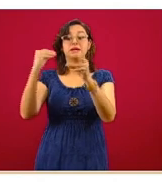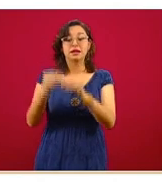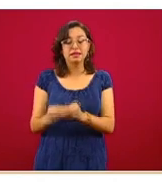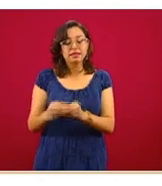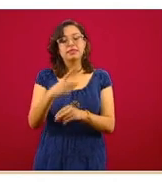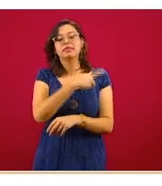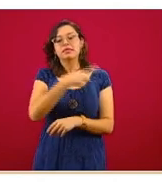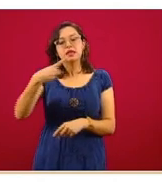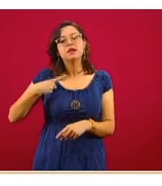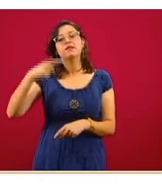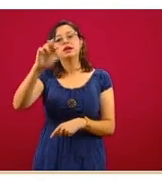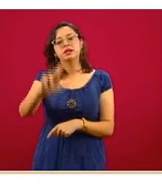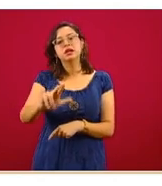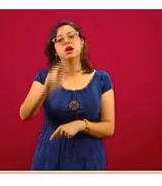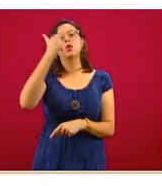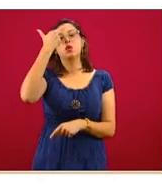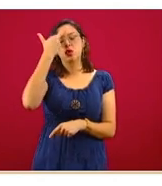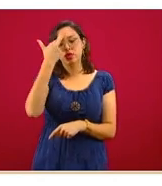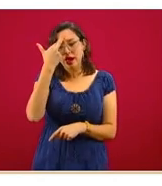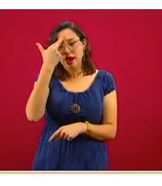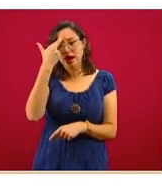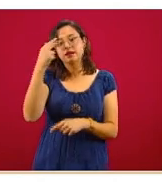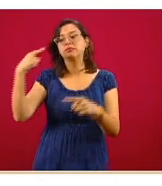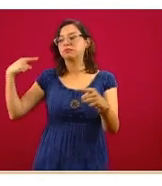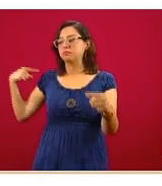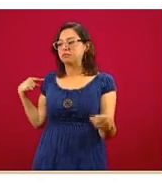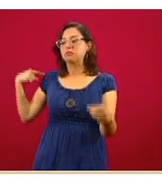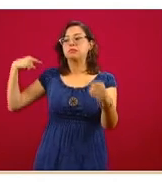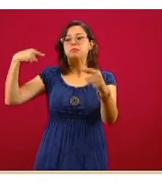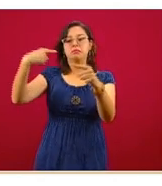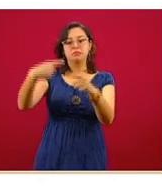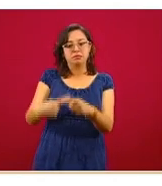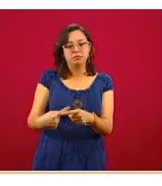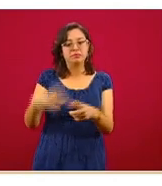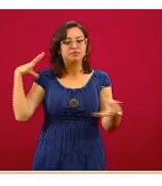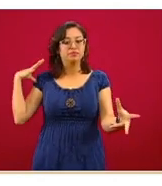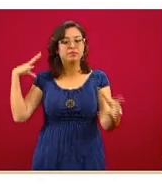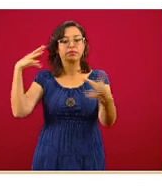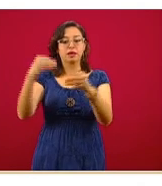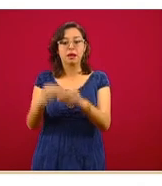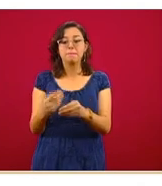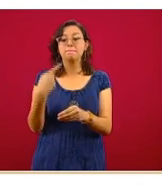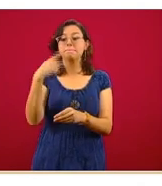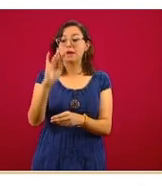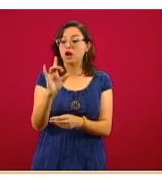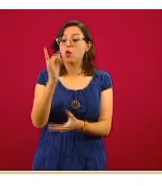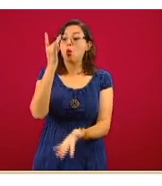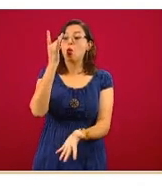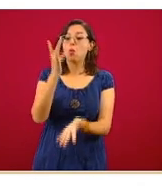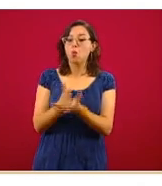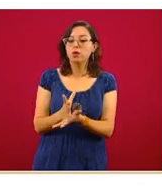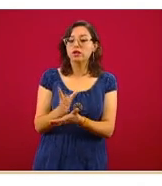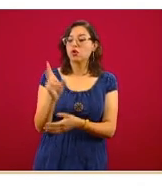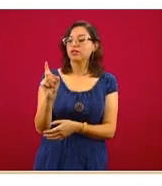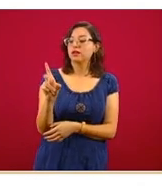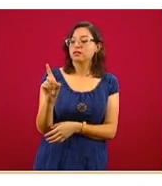20,739 cases confirmed so far, but only a little less than